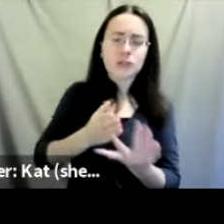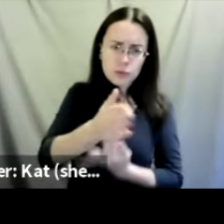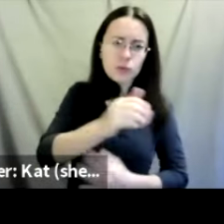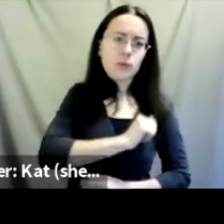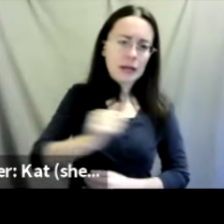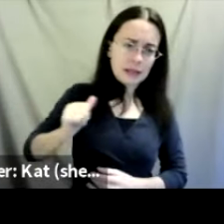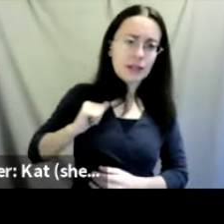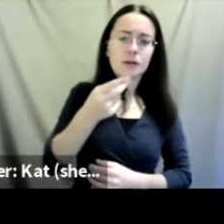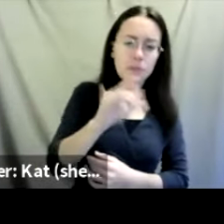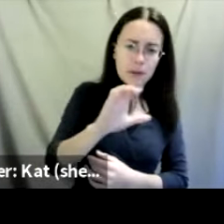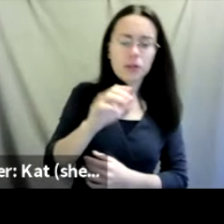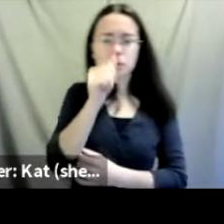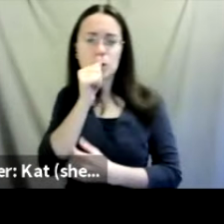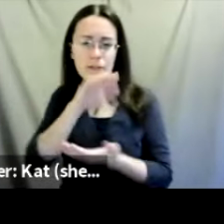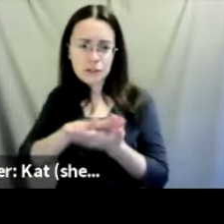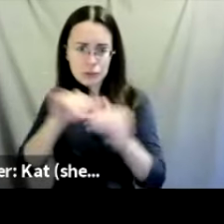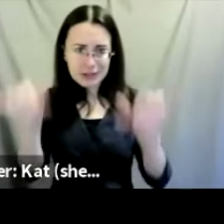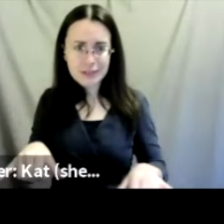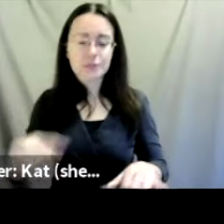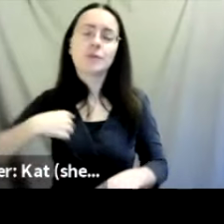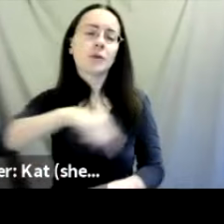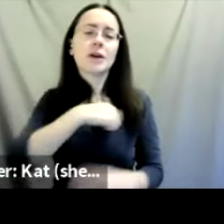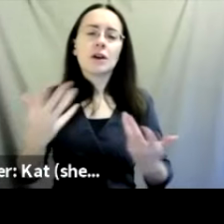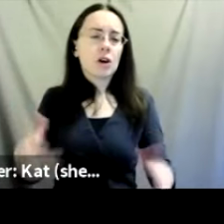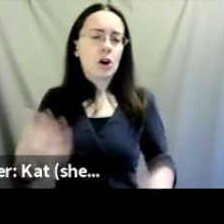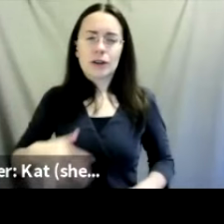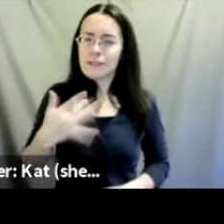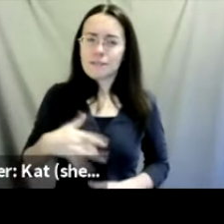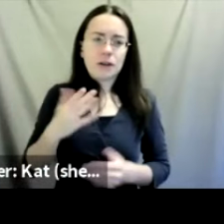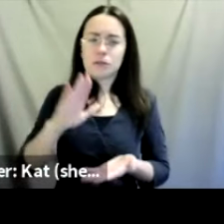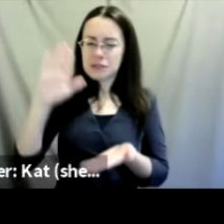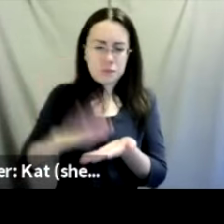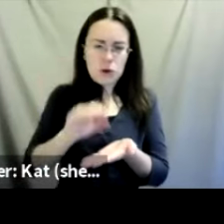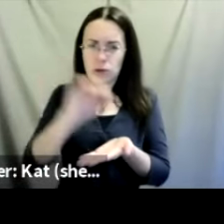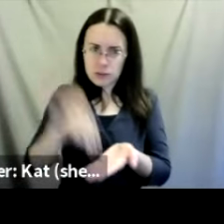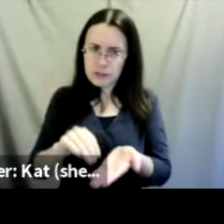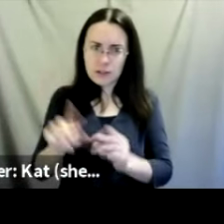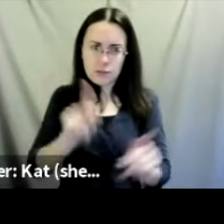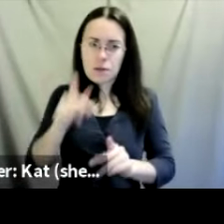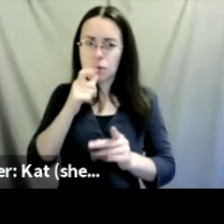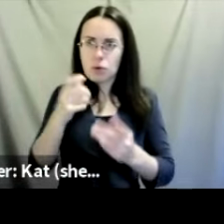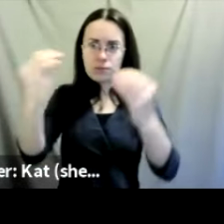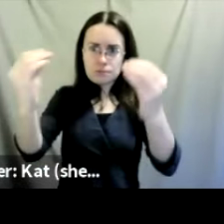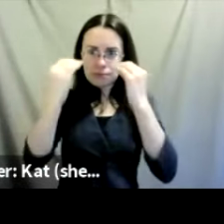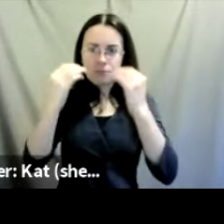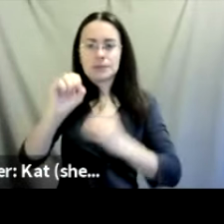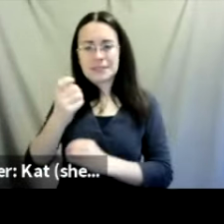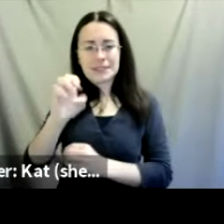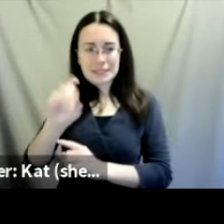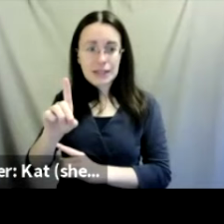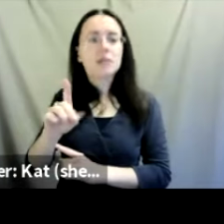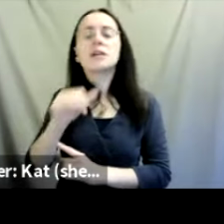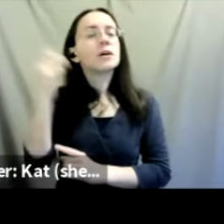system that there was only a small percentage of people who did receive sex ed, but we didn't know that would be by this significant of a number,